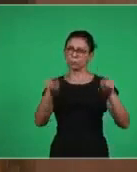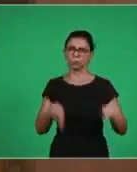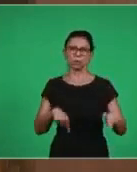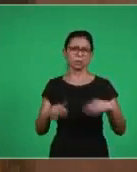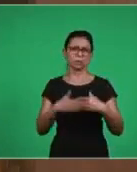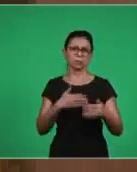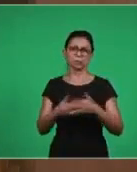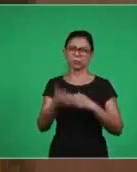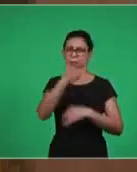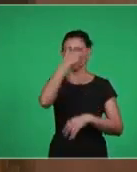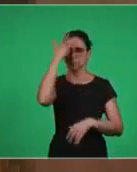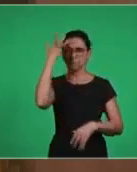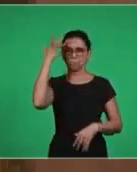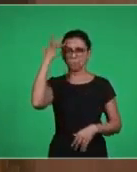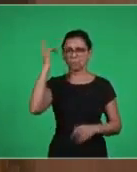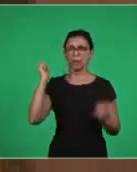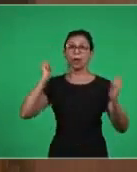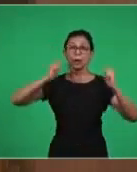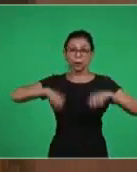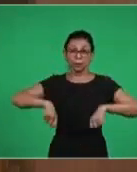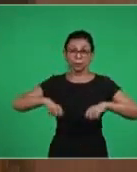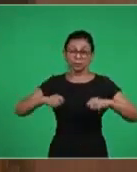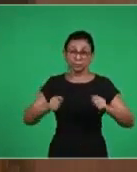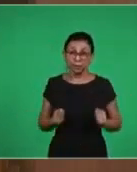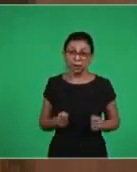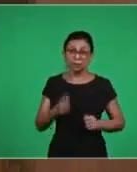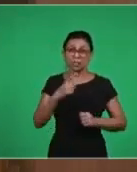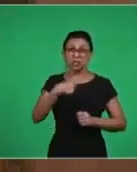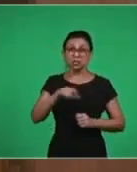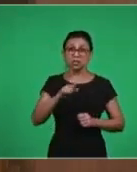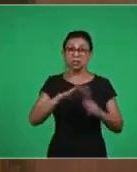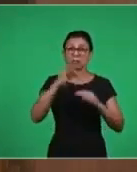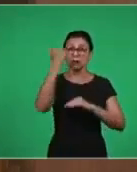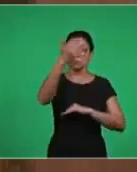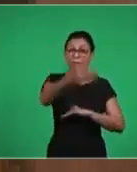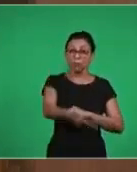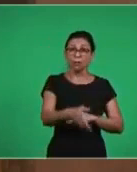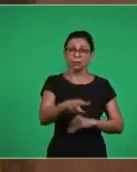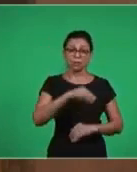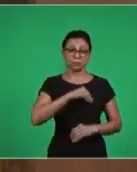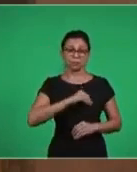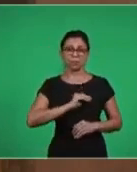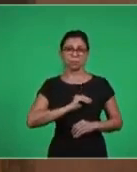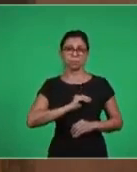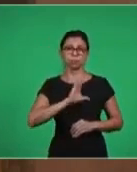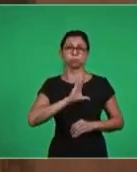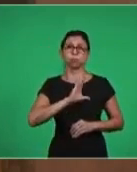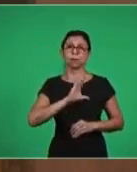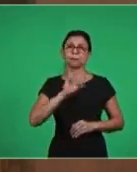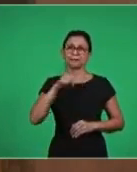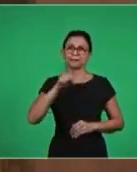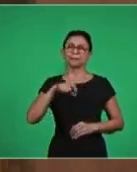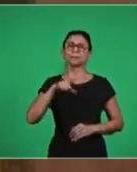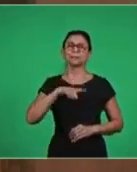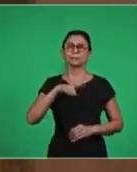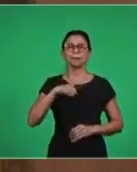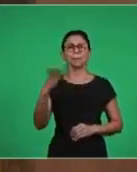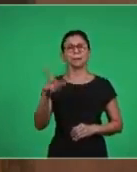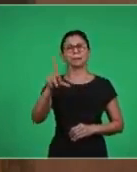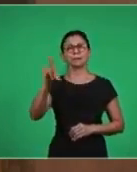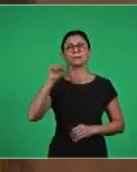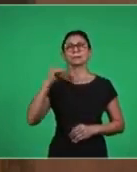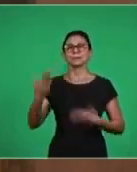They receive wages, of course. If they have the ability to get better salaries, of course that they might